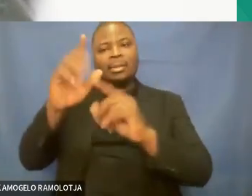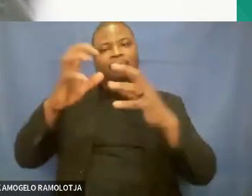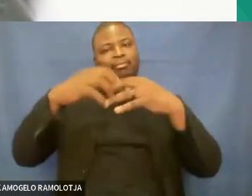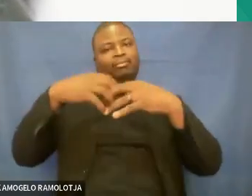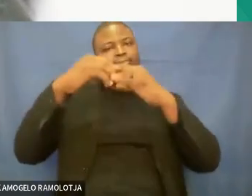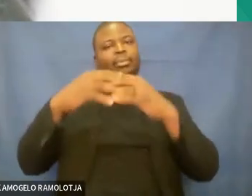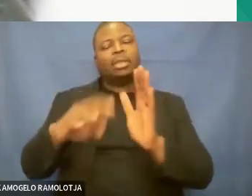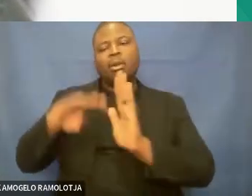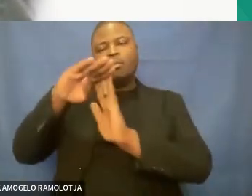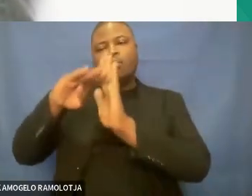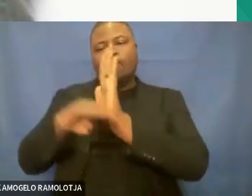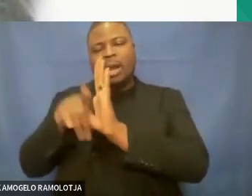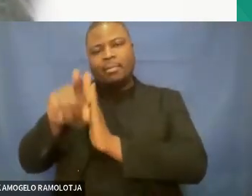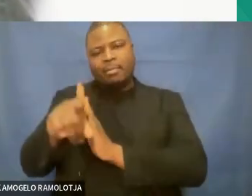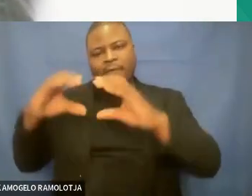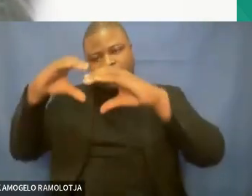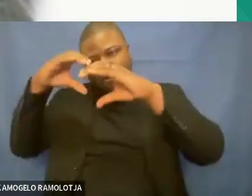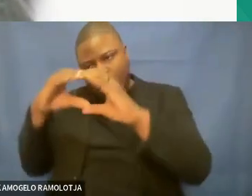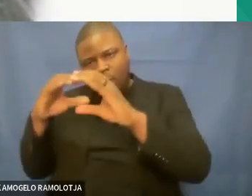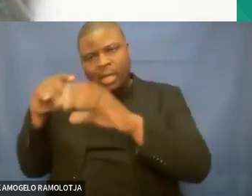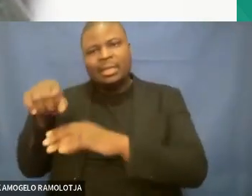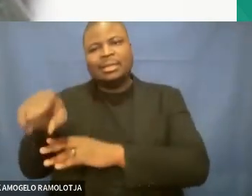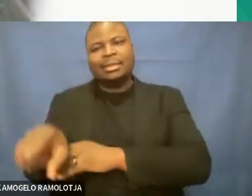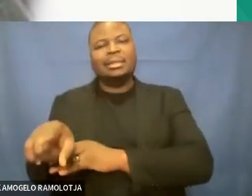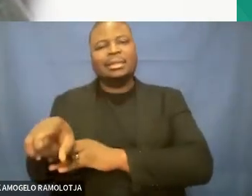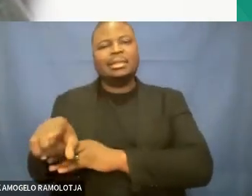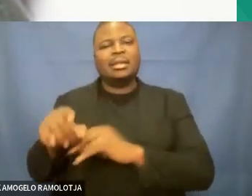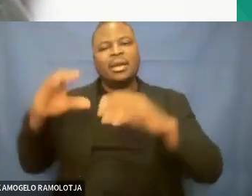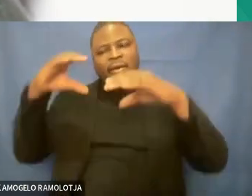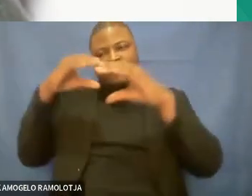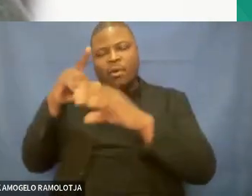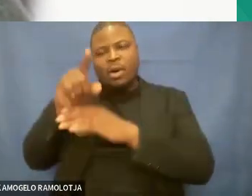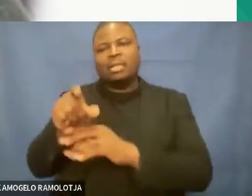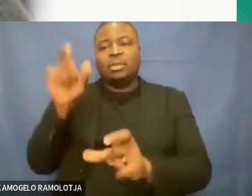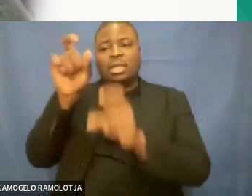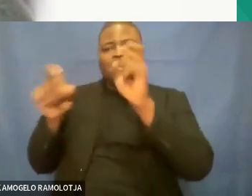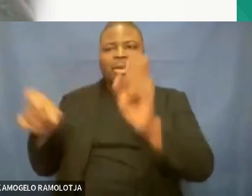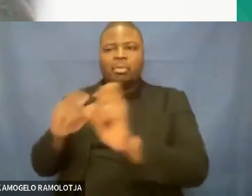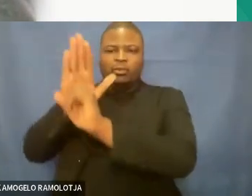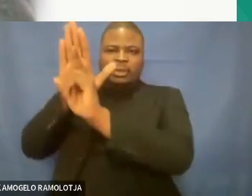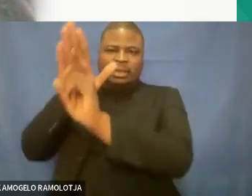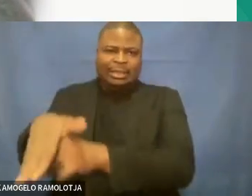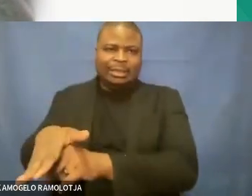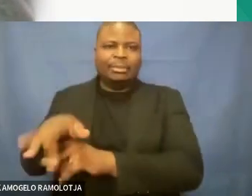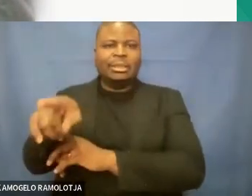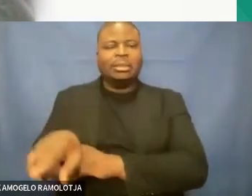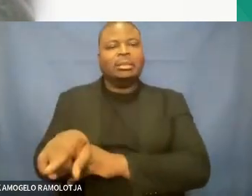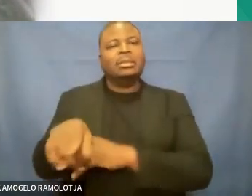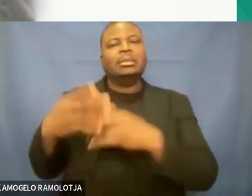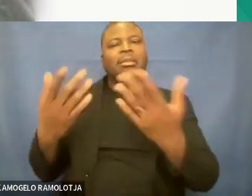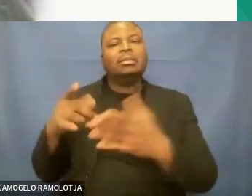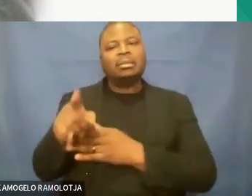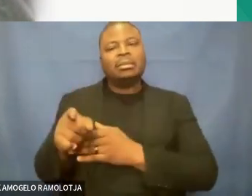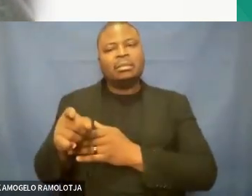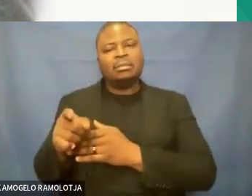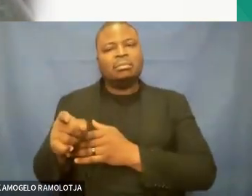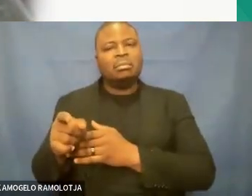really deal with issues that for people that have been discriminated, and in this instance, marginalized